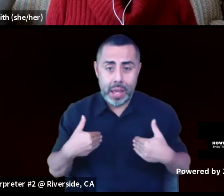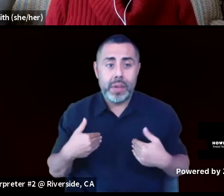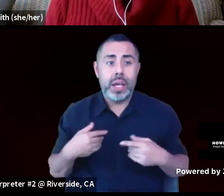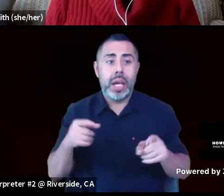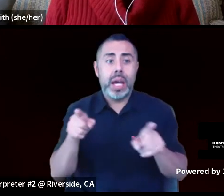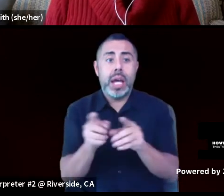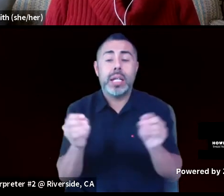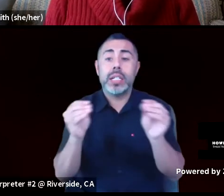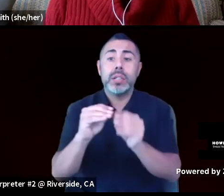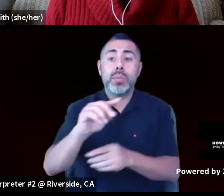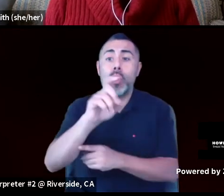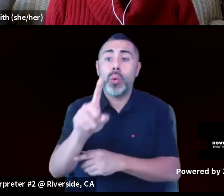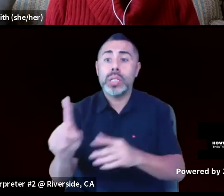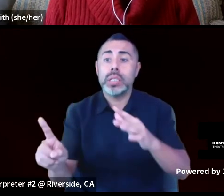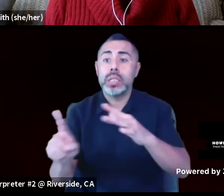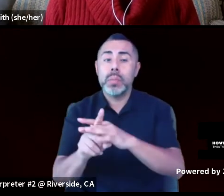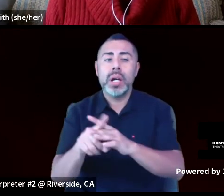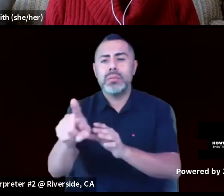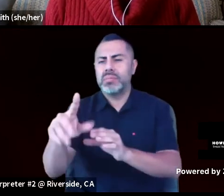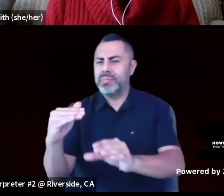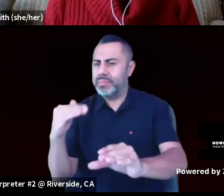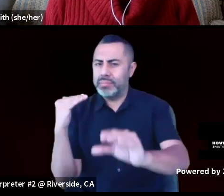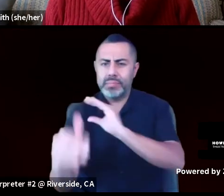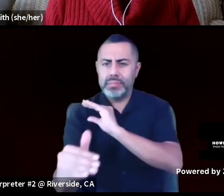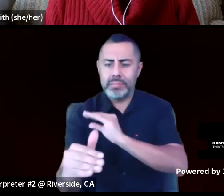to us at that email address,